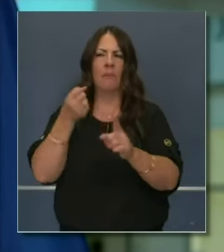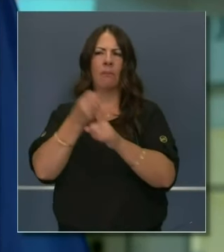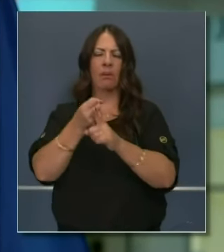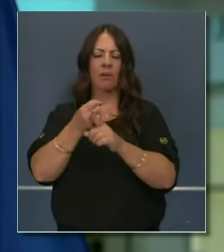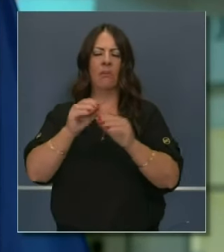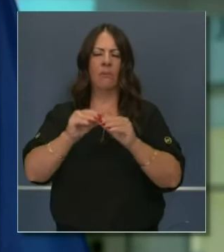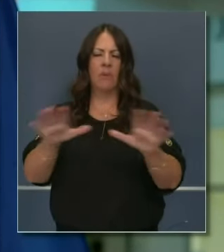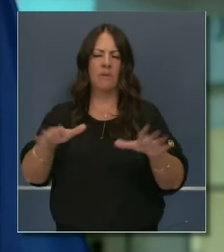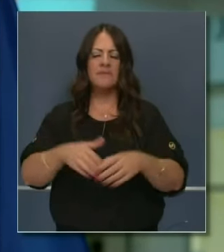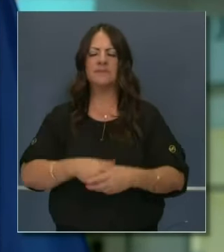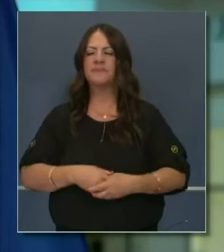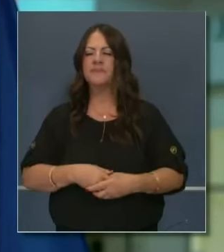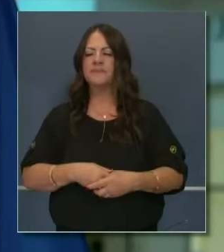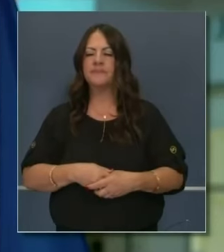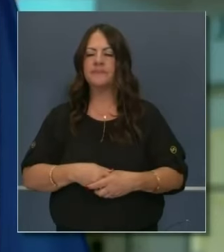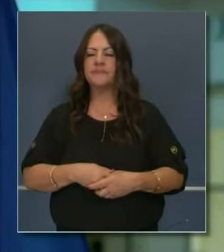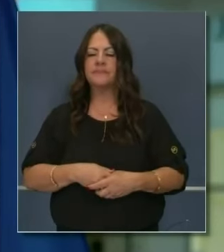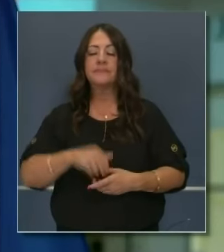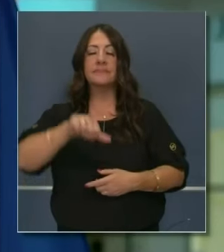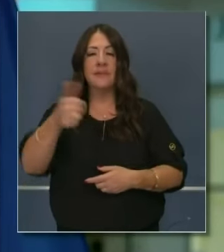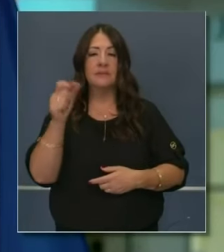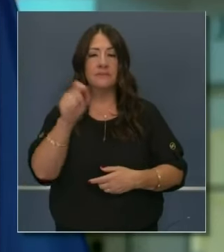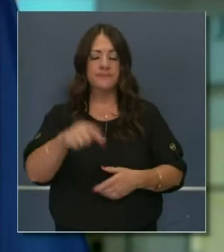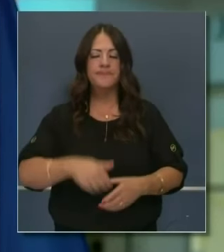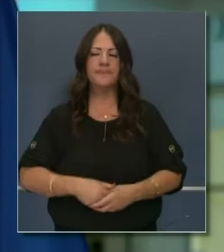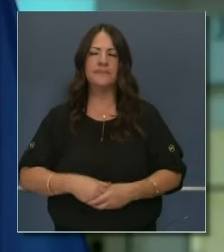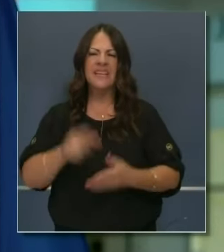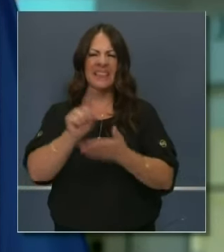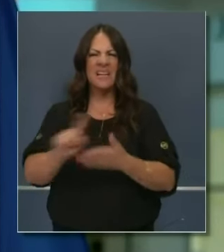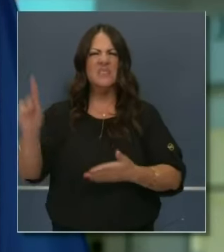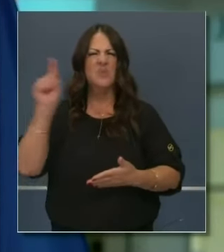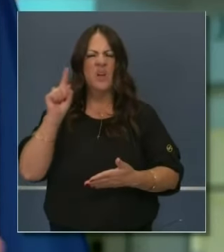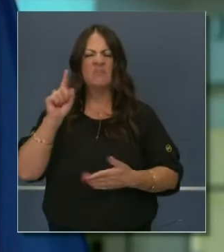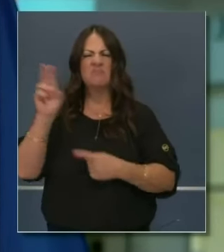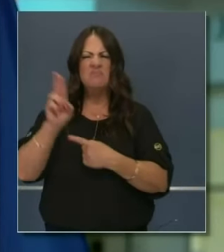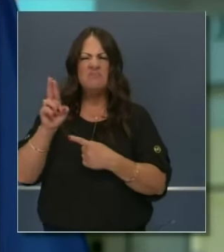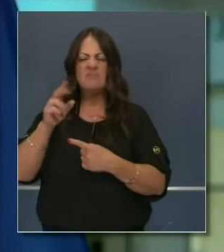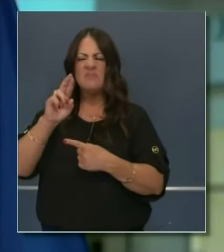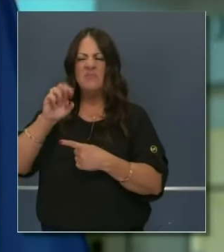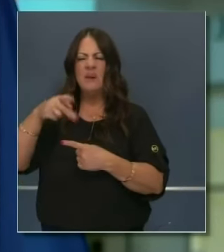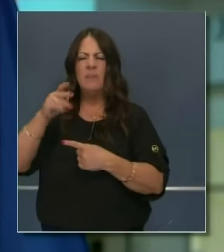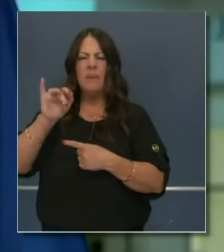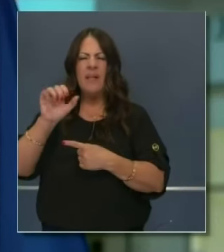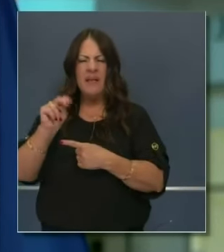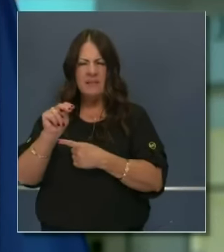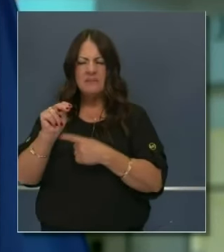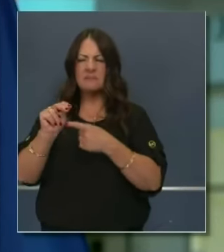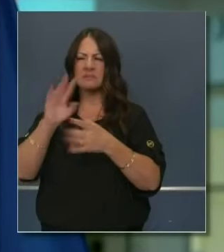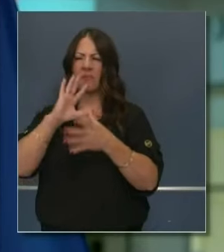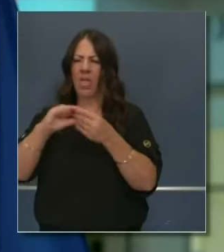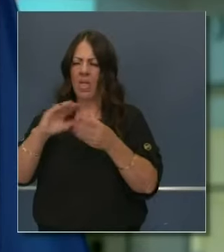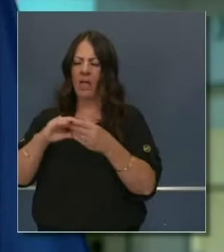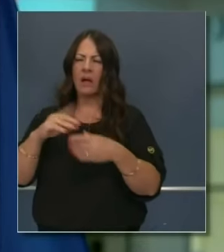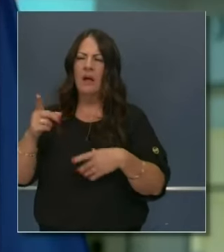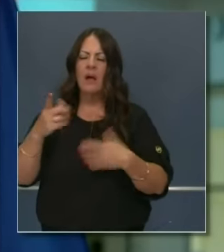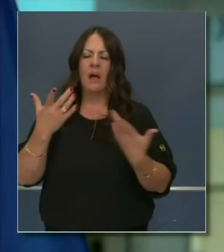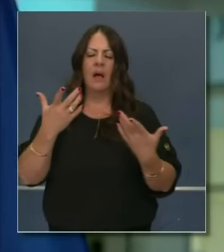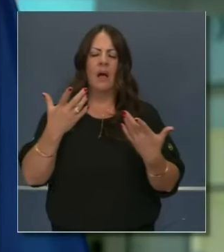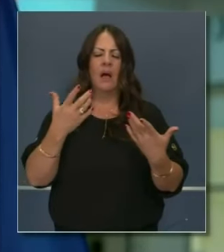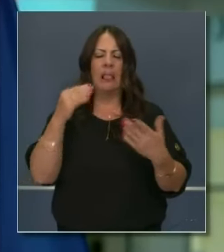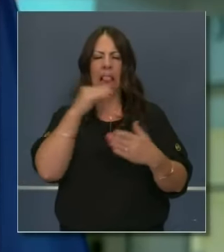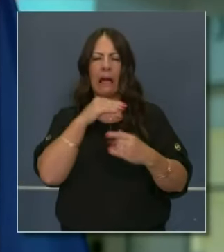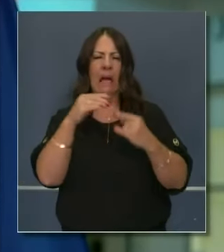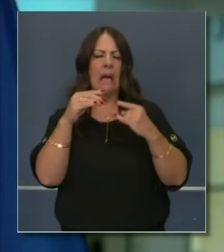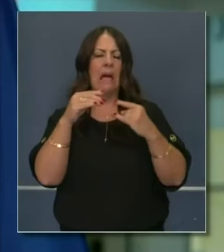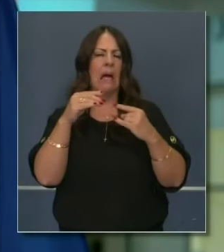Last week, when some of these Republican ballot boxes started appearing, you accused the party of being willing to lie, cheat, and threaten our democracy